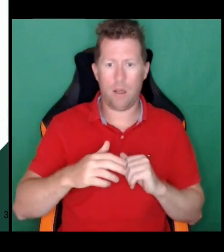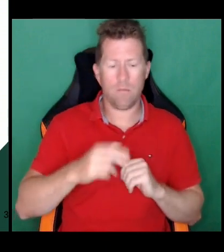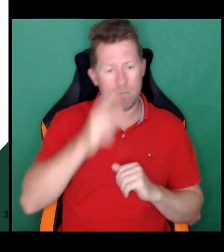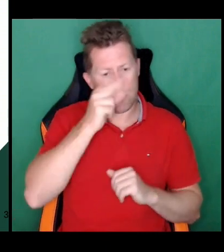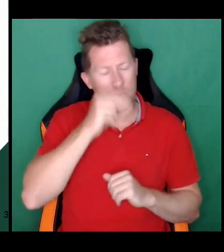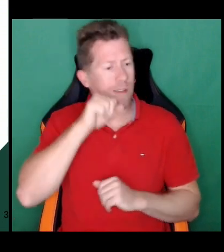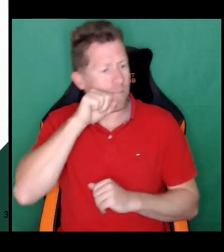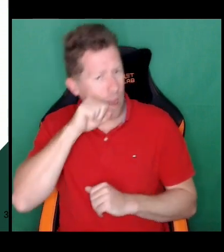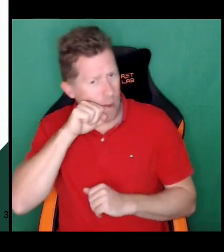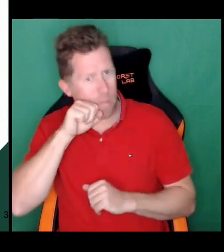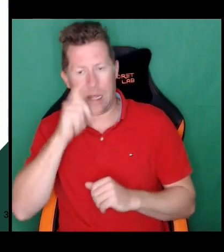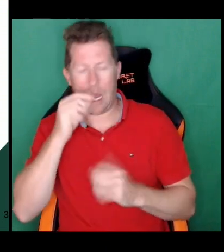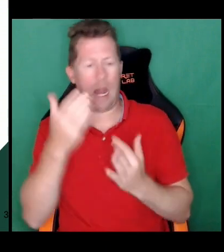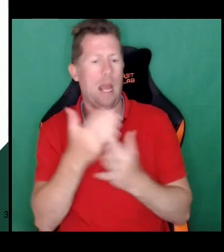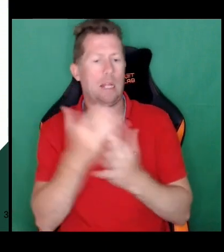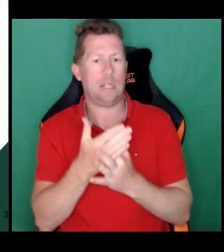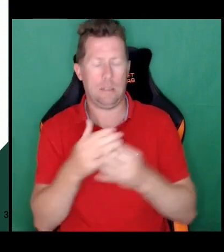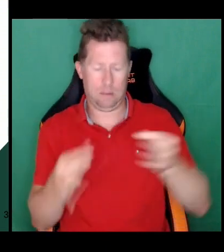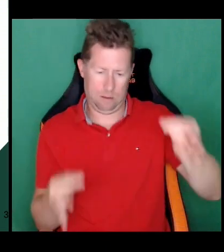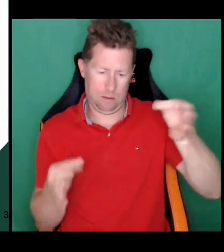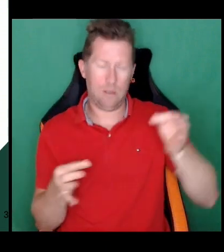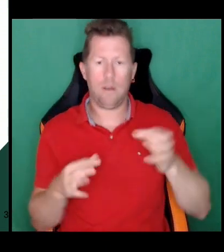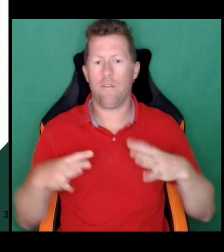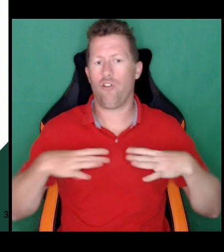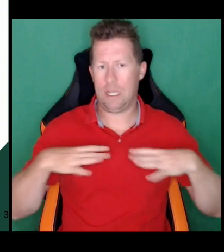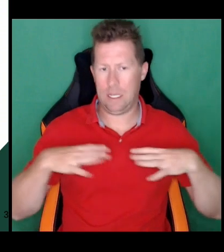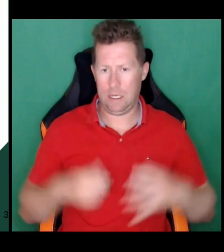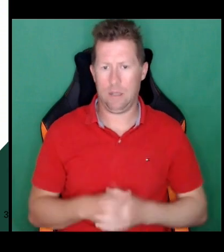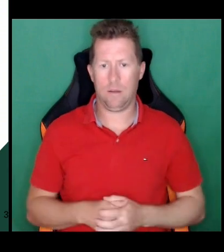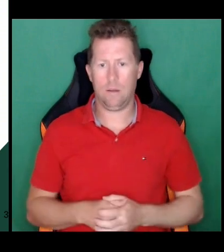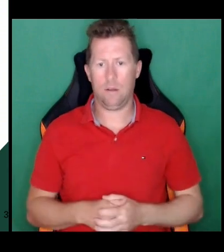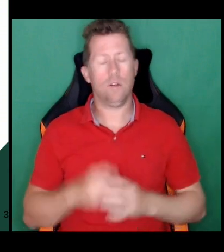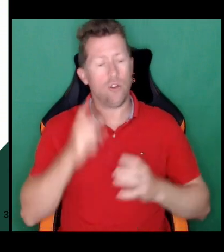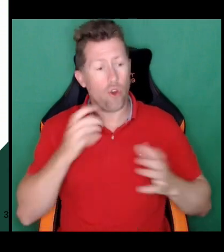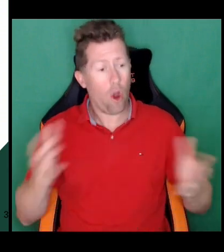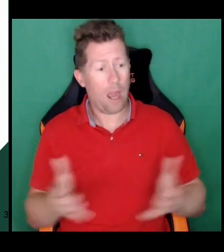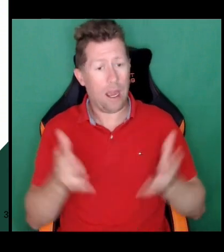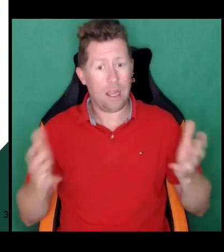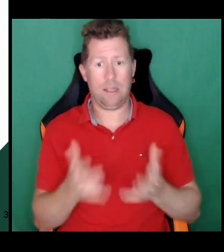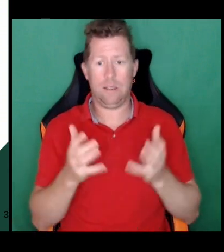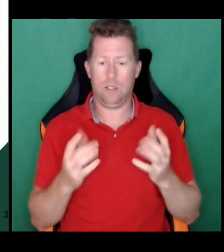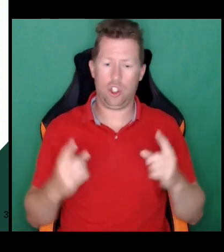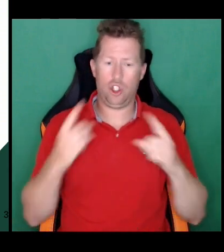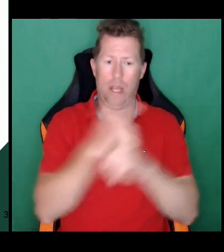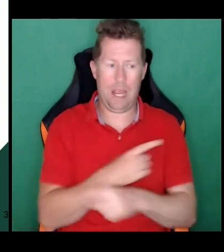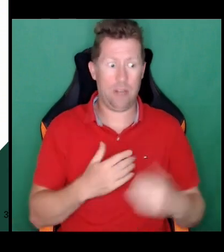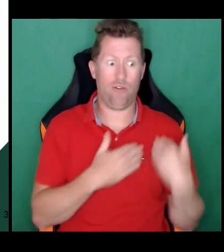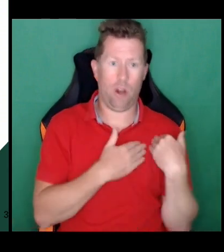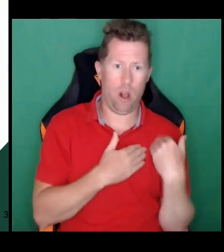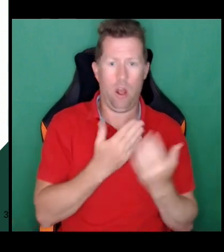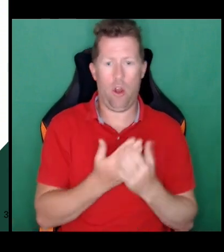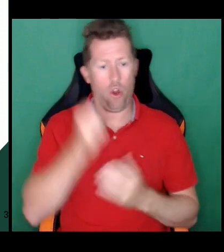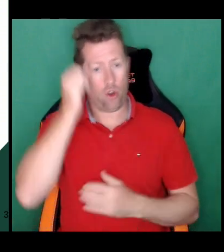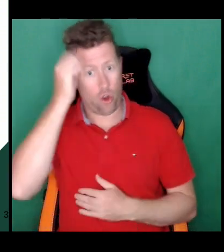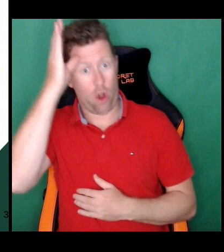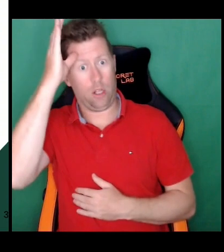can access the insights for free. To enable change at scale, we need to align our efforts, share knowledge, and